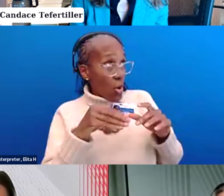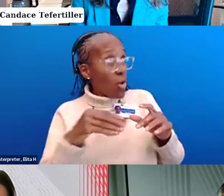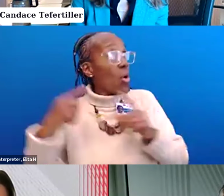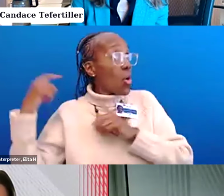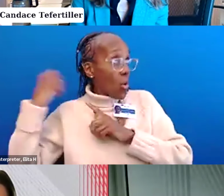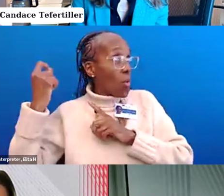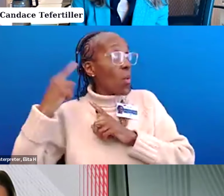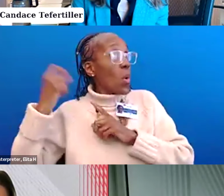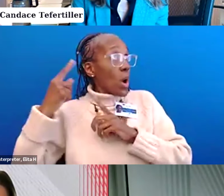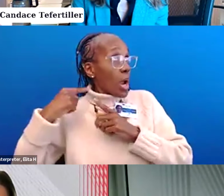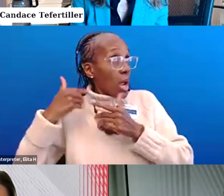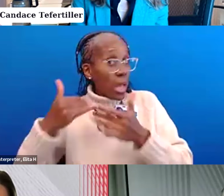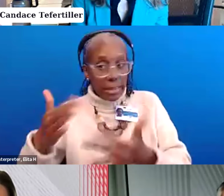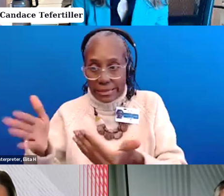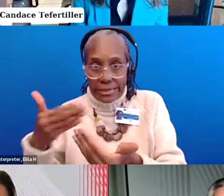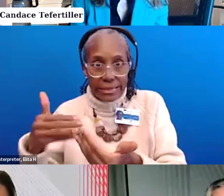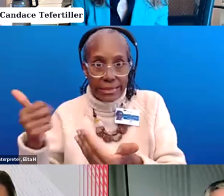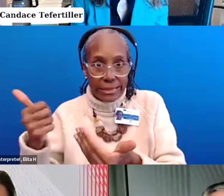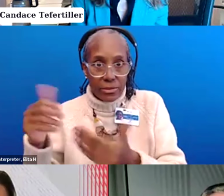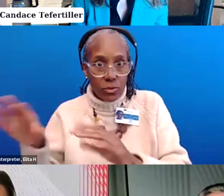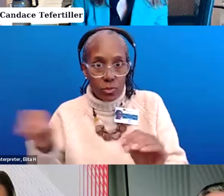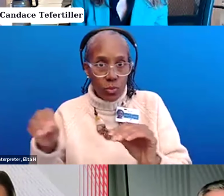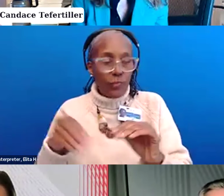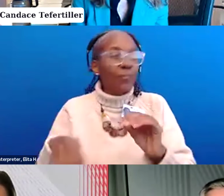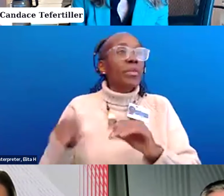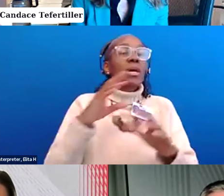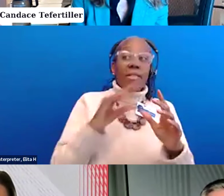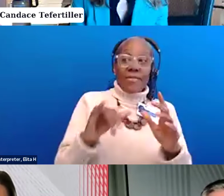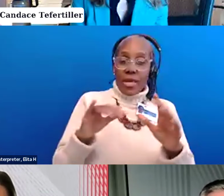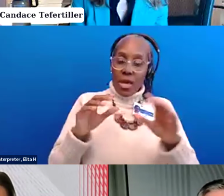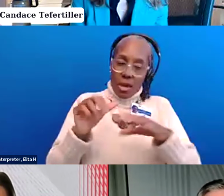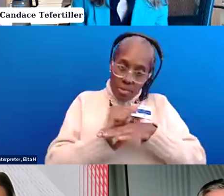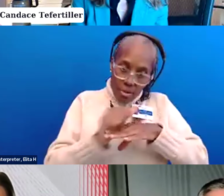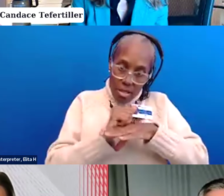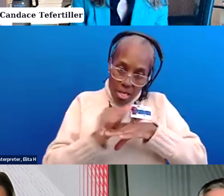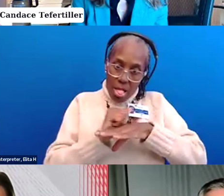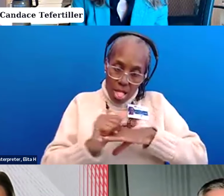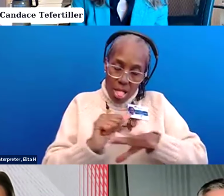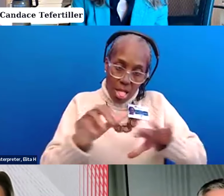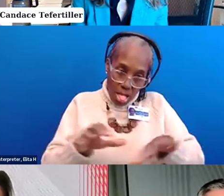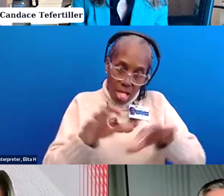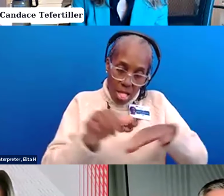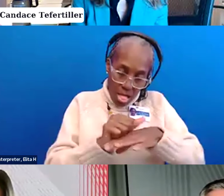continued therapy, with continued practice, those movements become easier and easier. And you can even